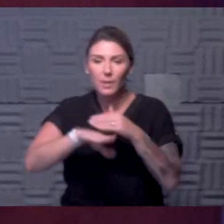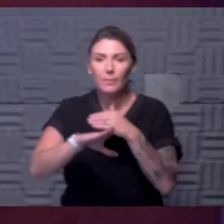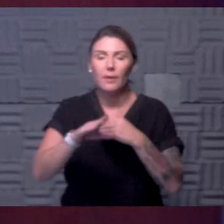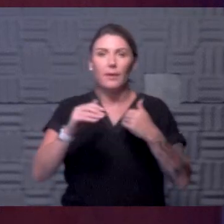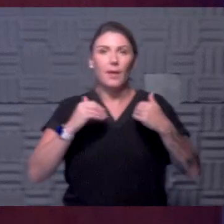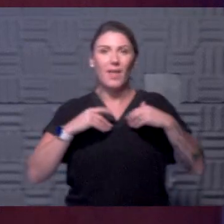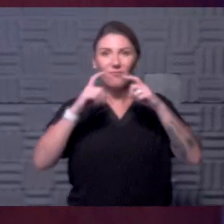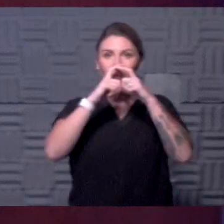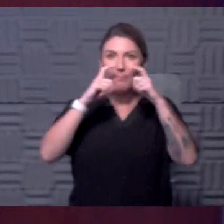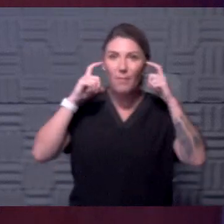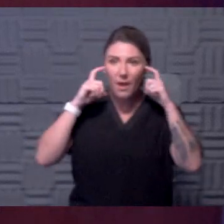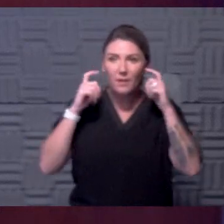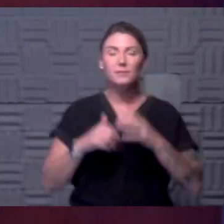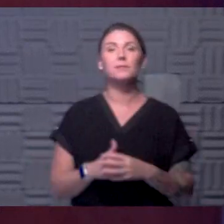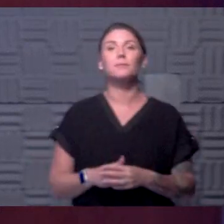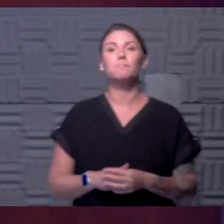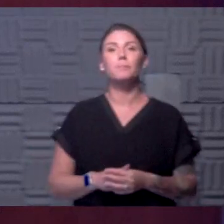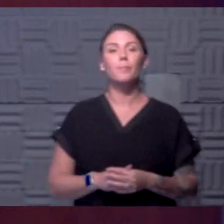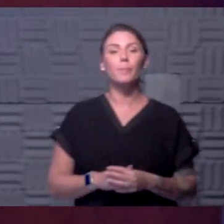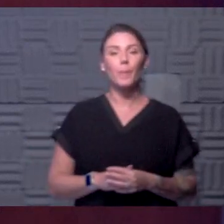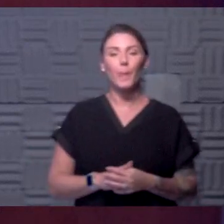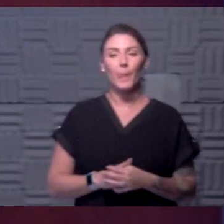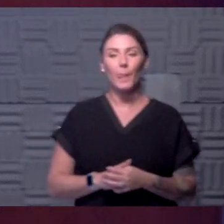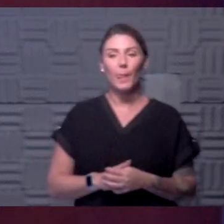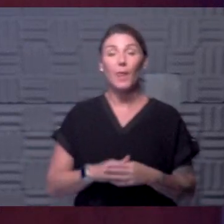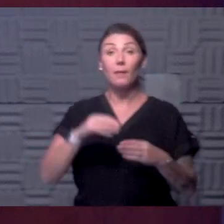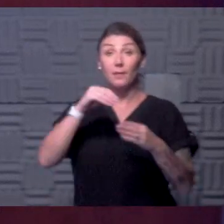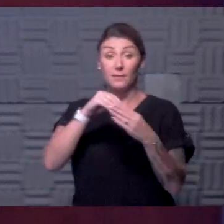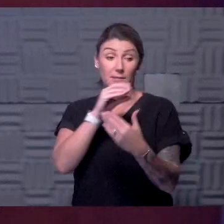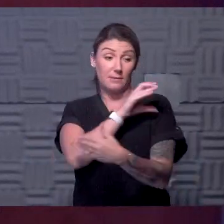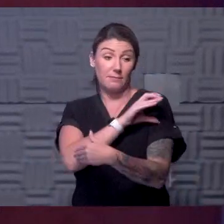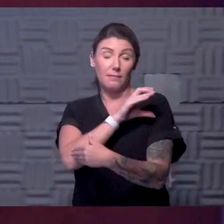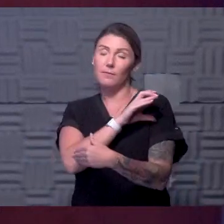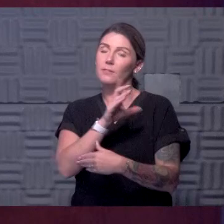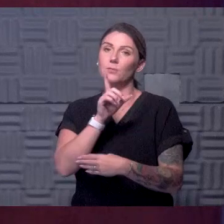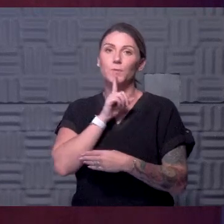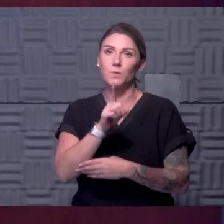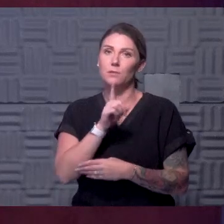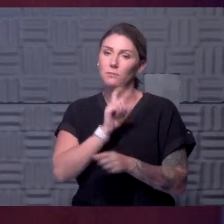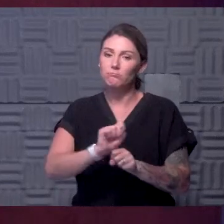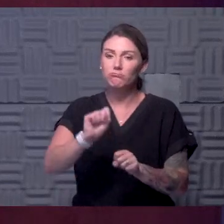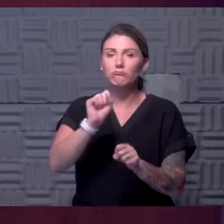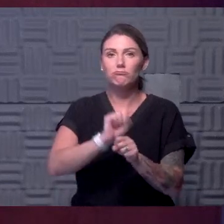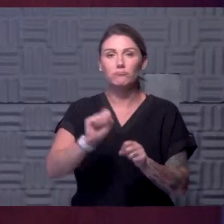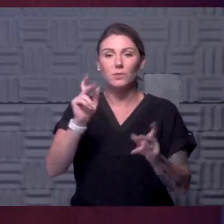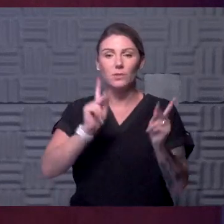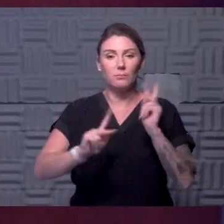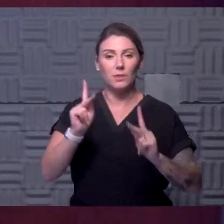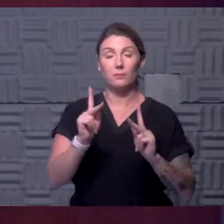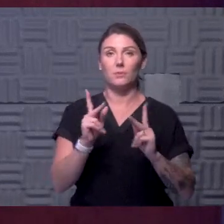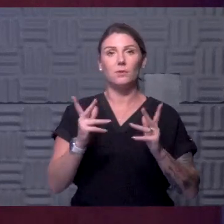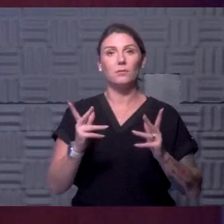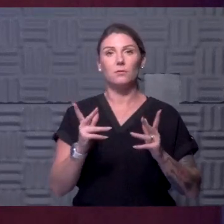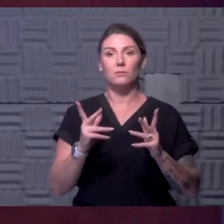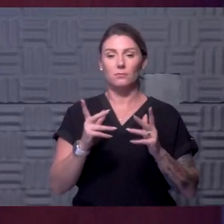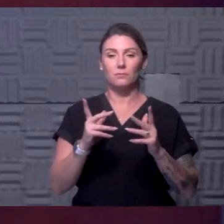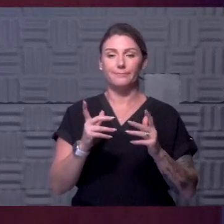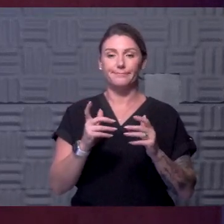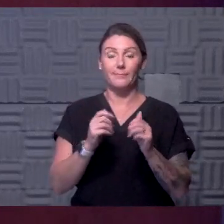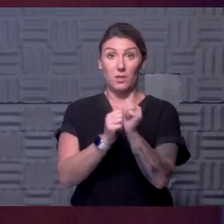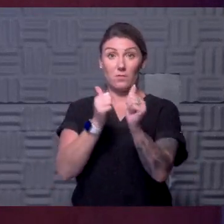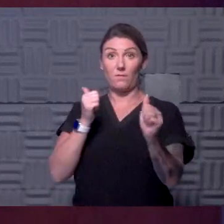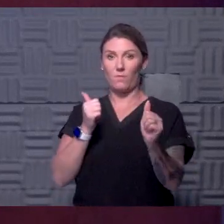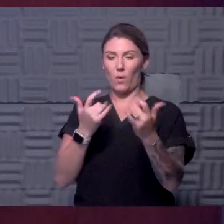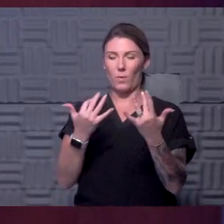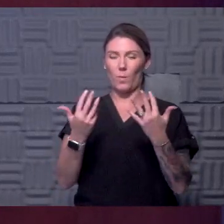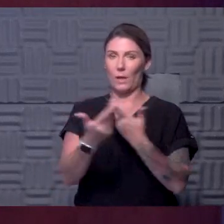have a mask. And then in the clinics, really working to get people, really tried to avoid the idea of